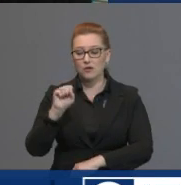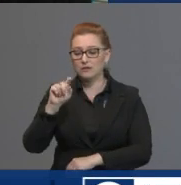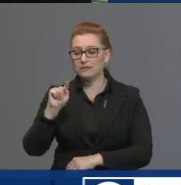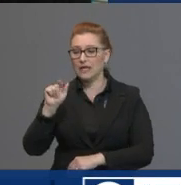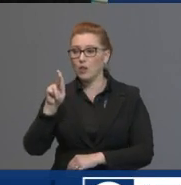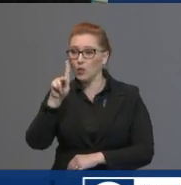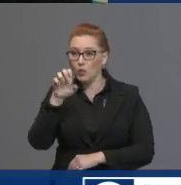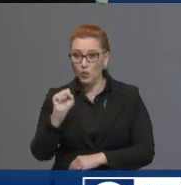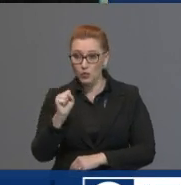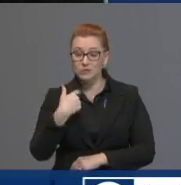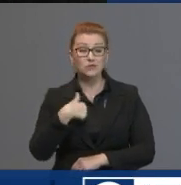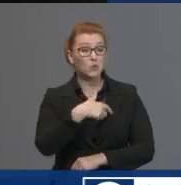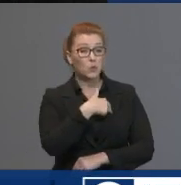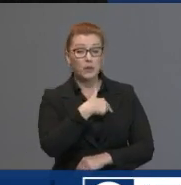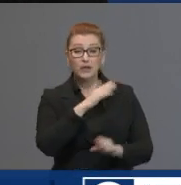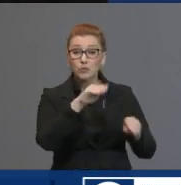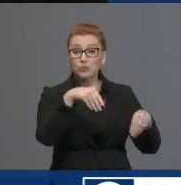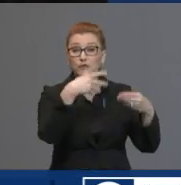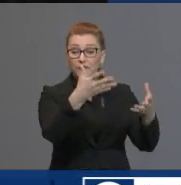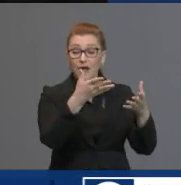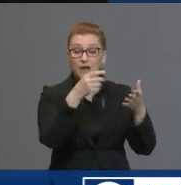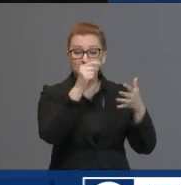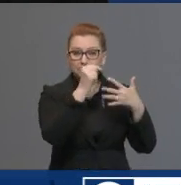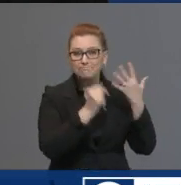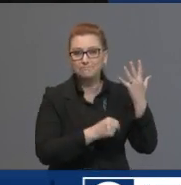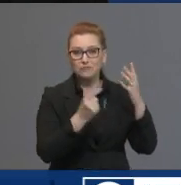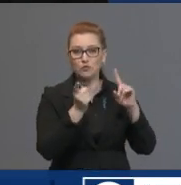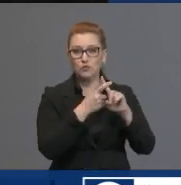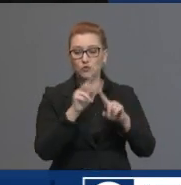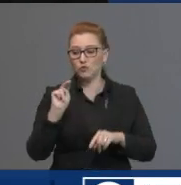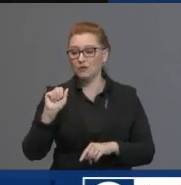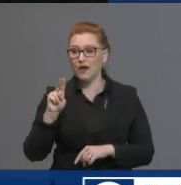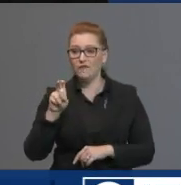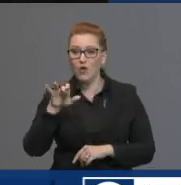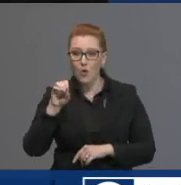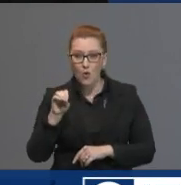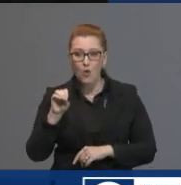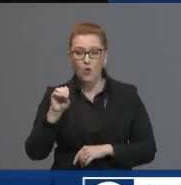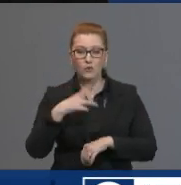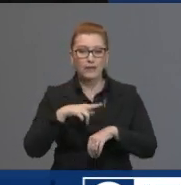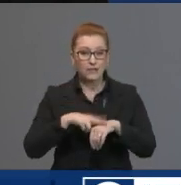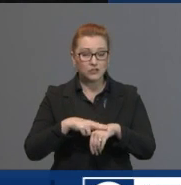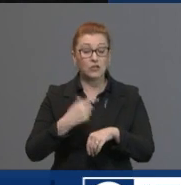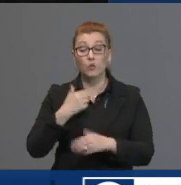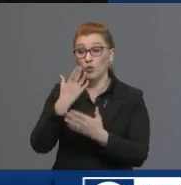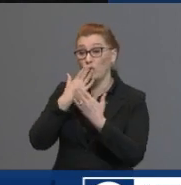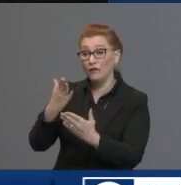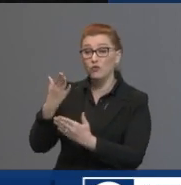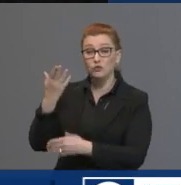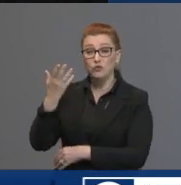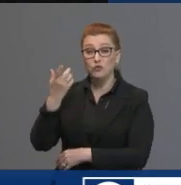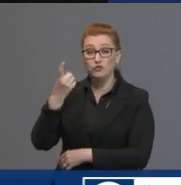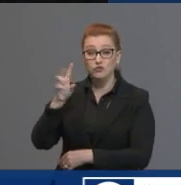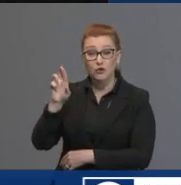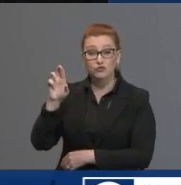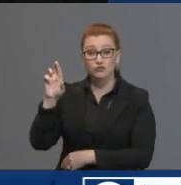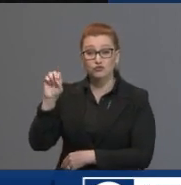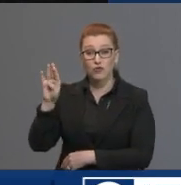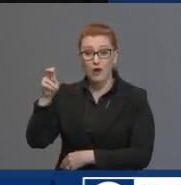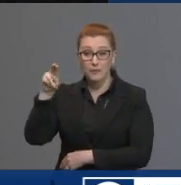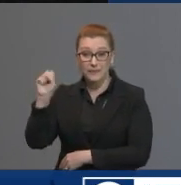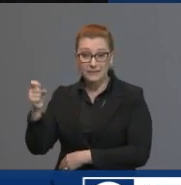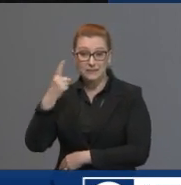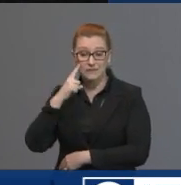Nation. Grateful to Bobby Robbins for the antibody testing he's brought forward. And May 1st,